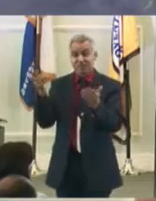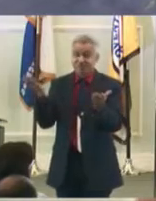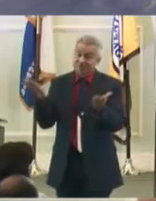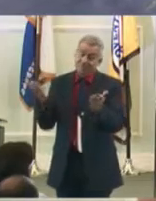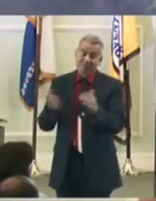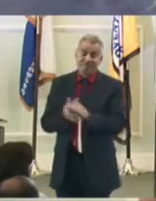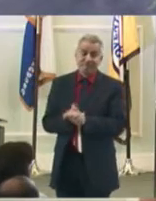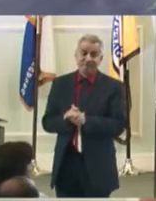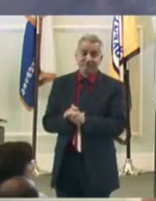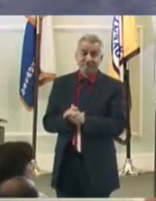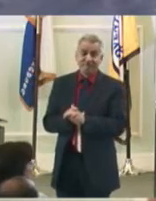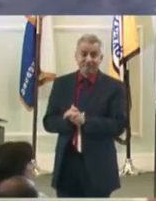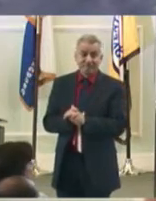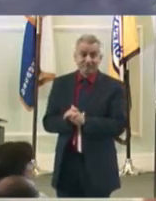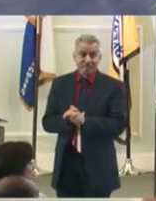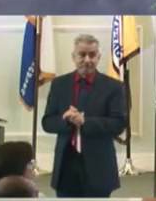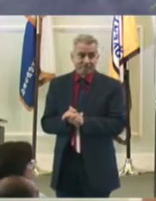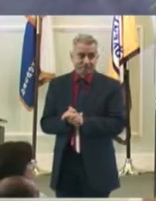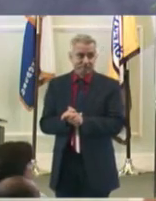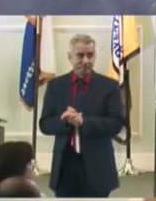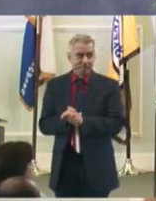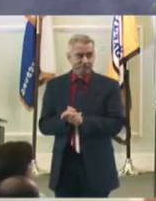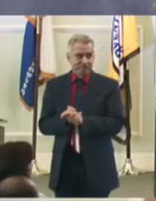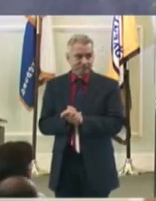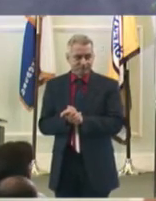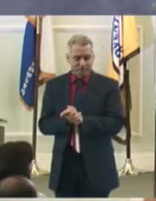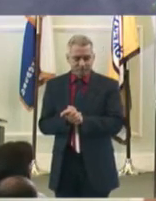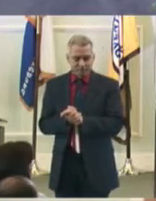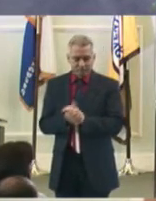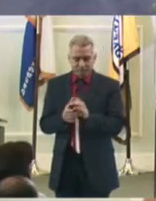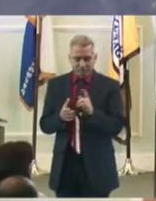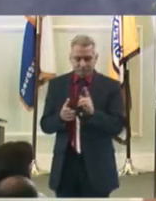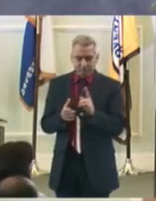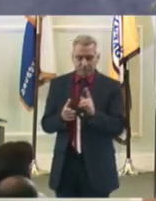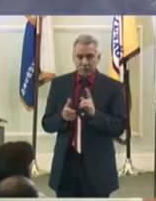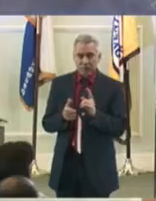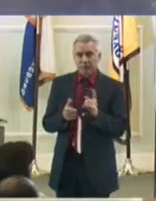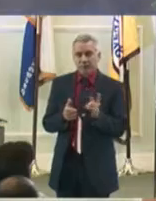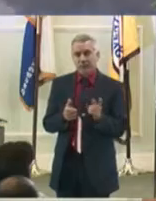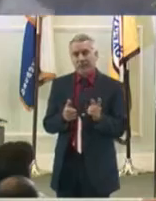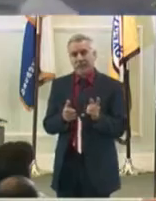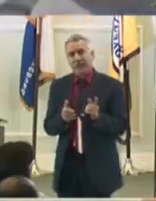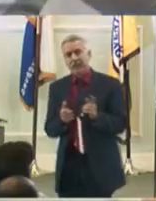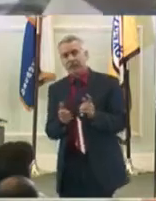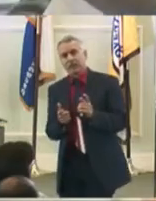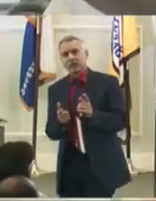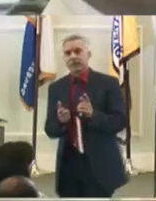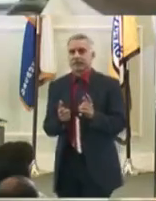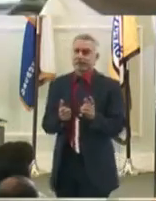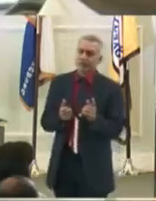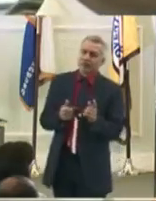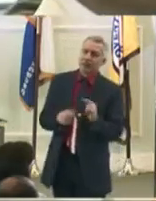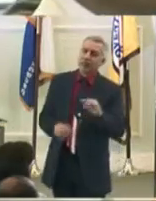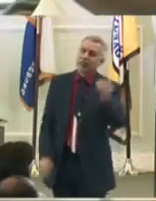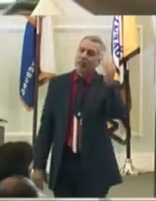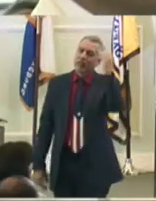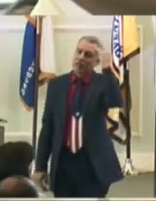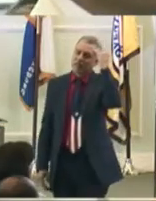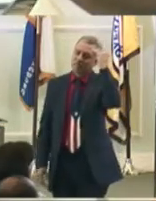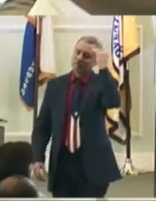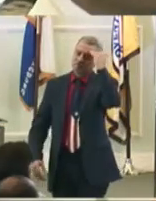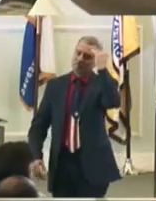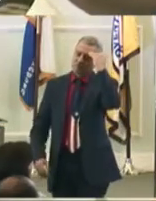shift going on. And so it wasn't as if, Elder Carmouche, that they were unfamiliar with the exercise of prayer. They heard